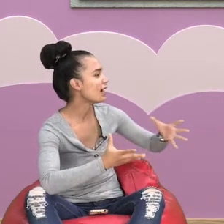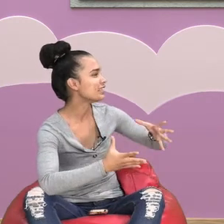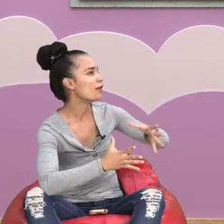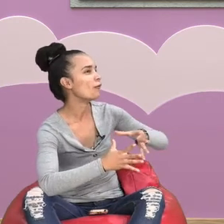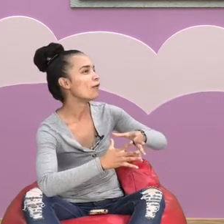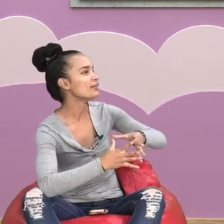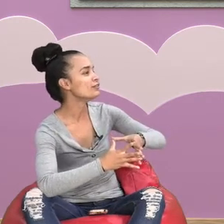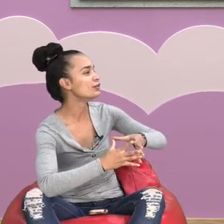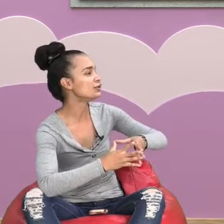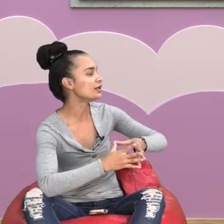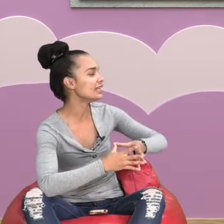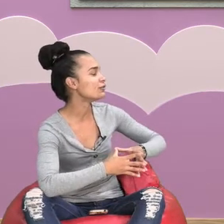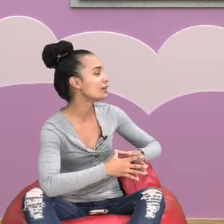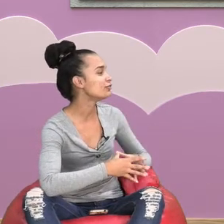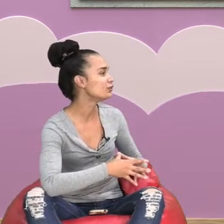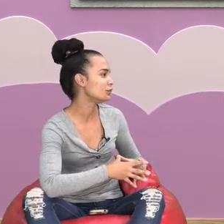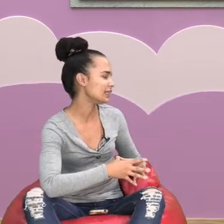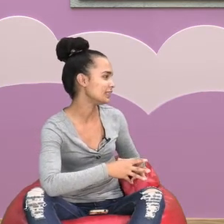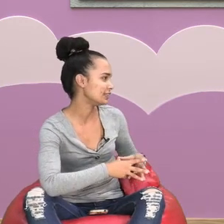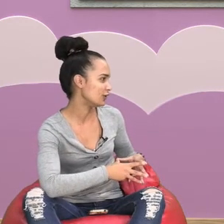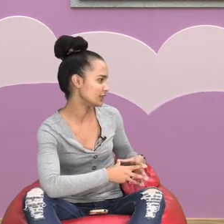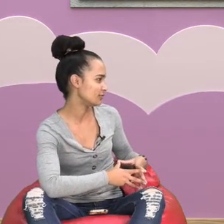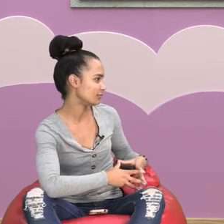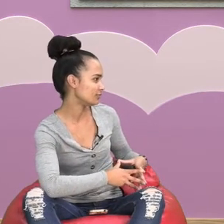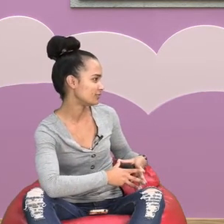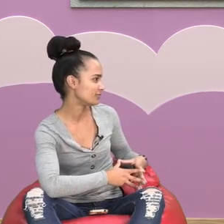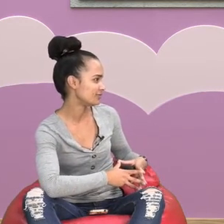But food do we eat? What food do we eat in